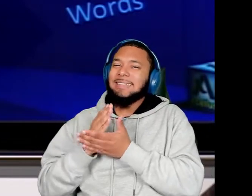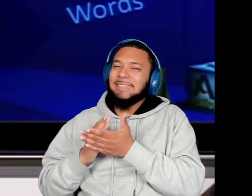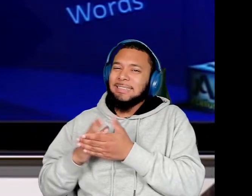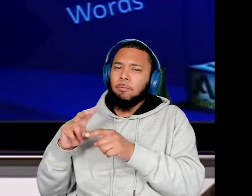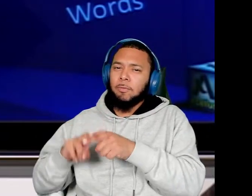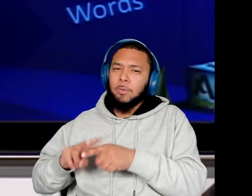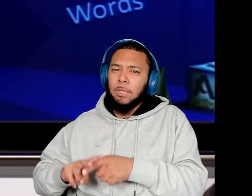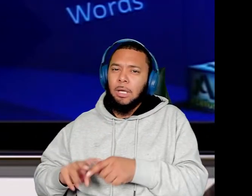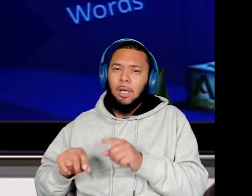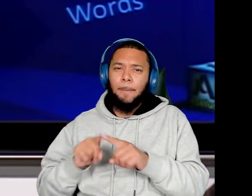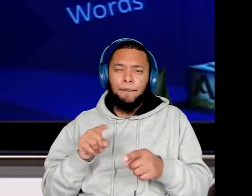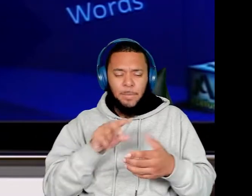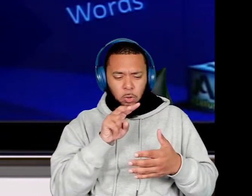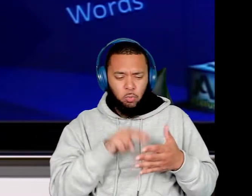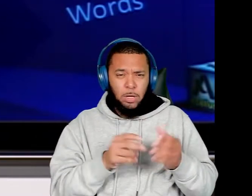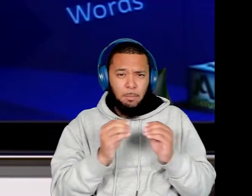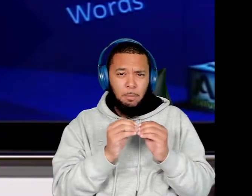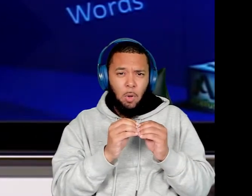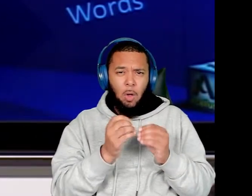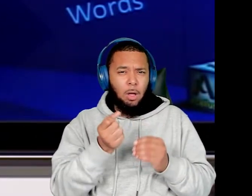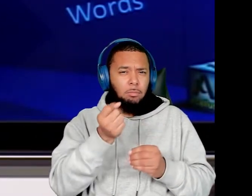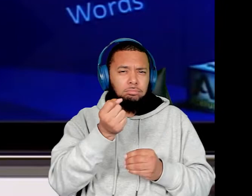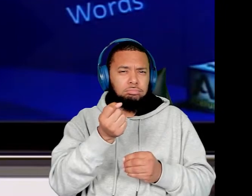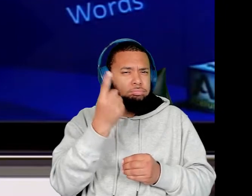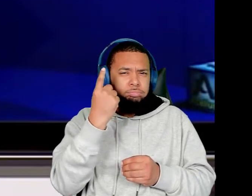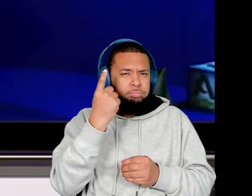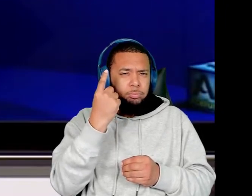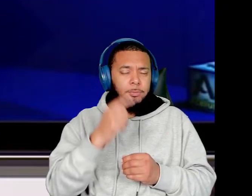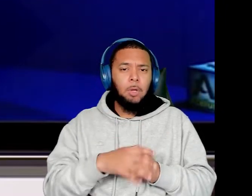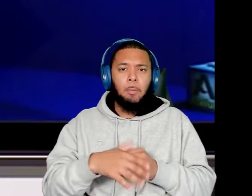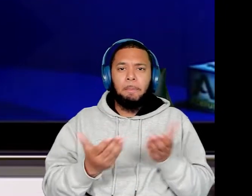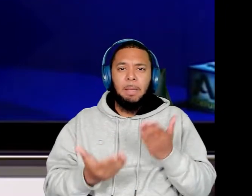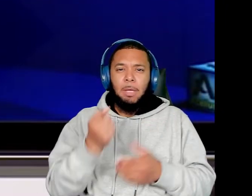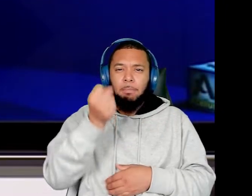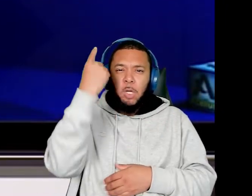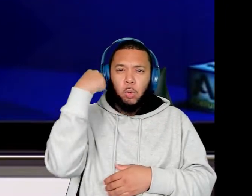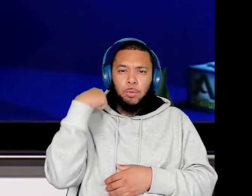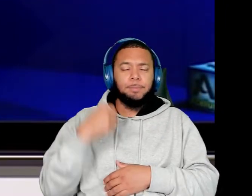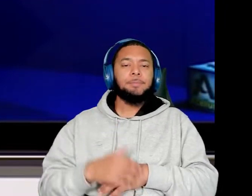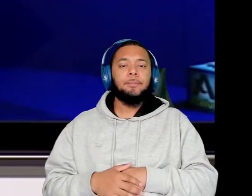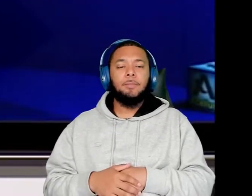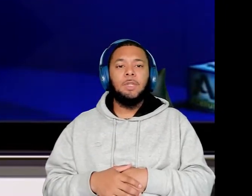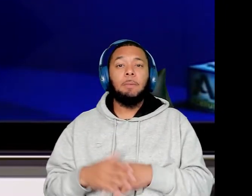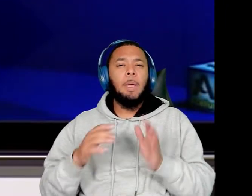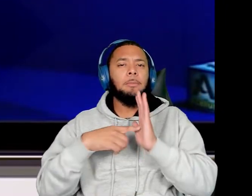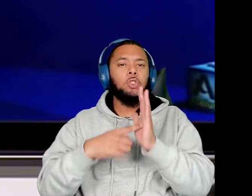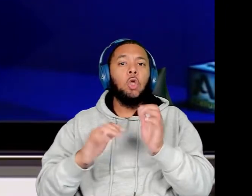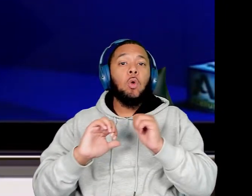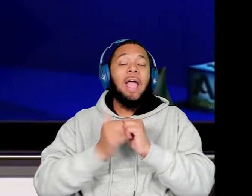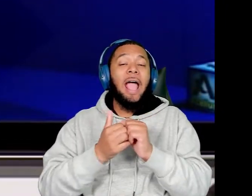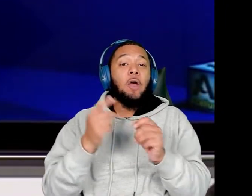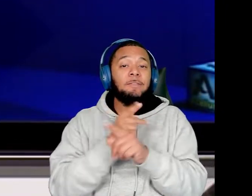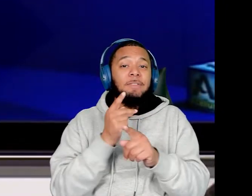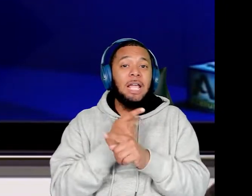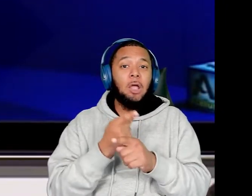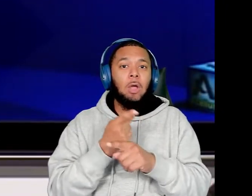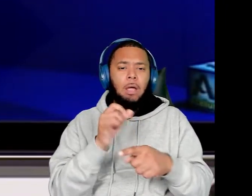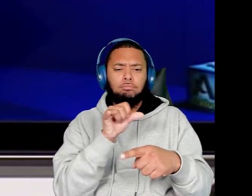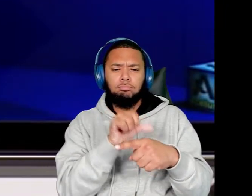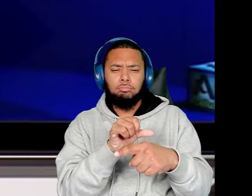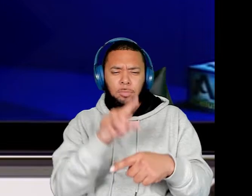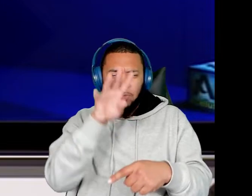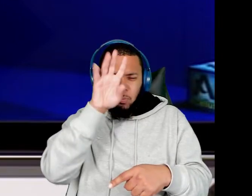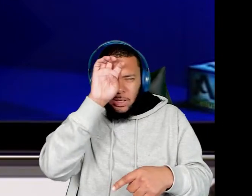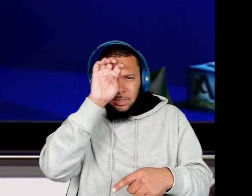words that you didn't quite understand. I want to show you some ways to figure out the meanings of words like that.